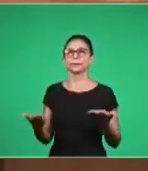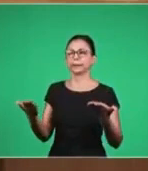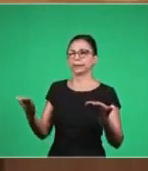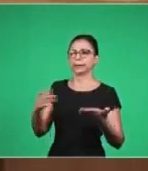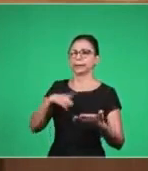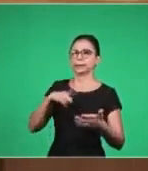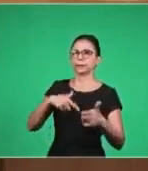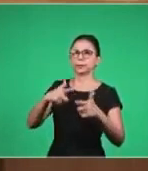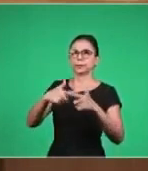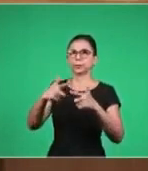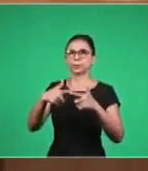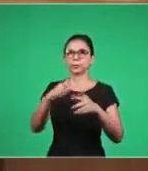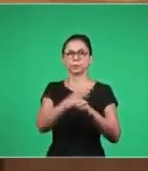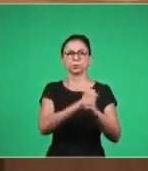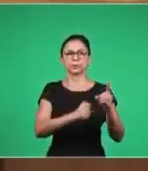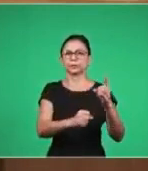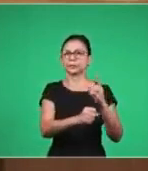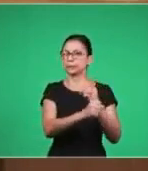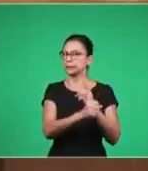being a pastor.